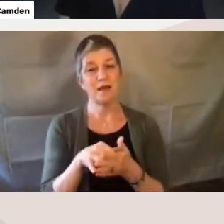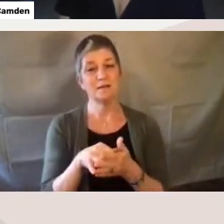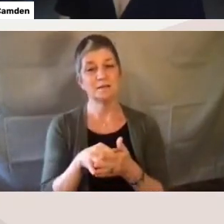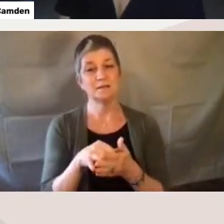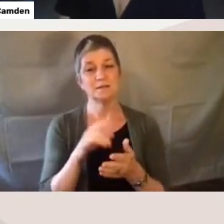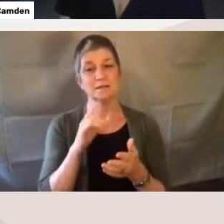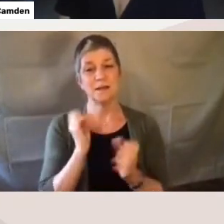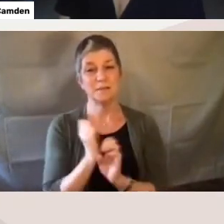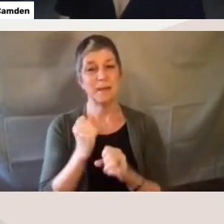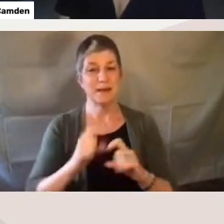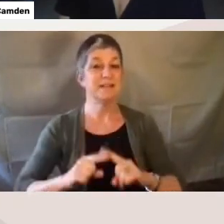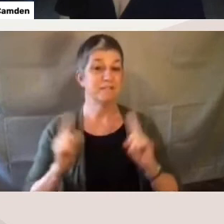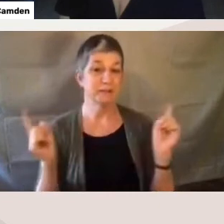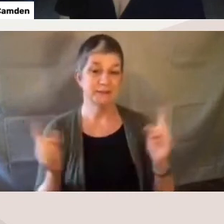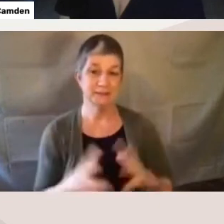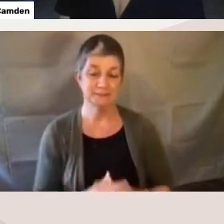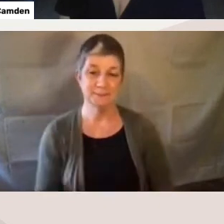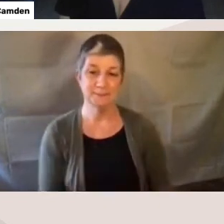been a difference.